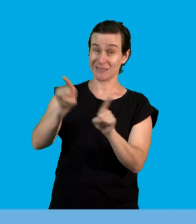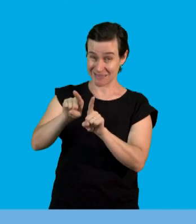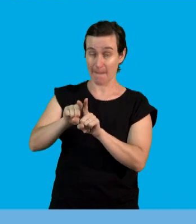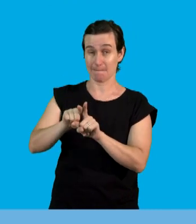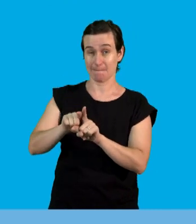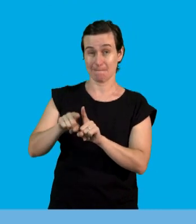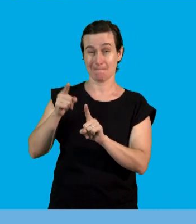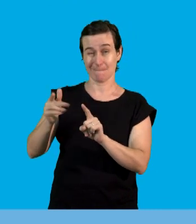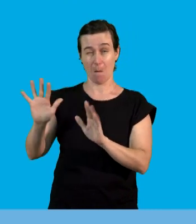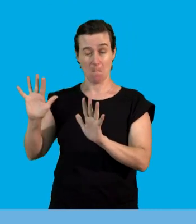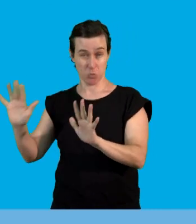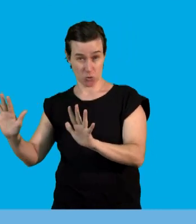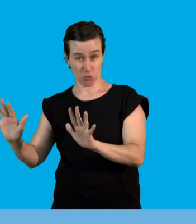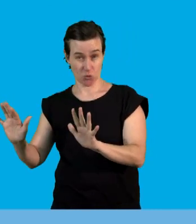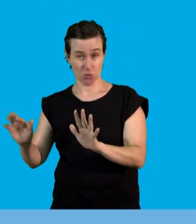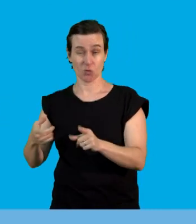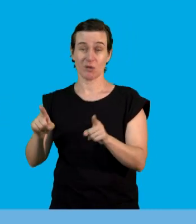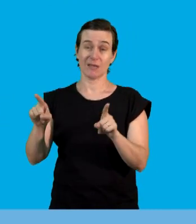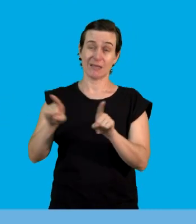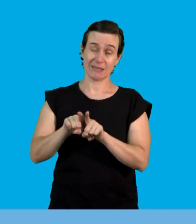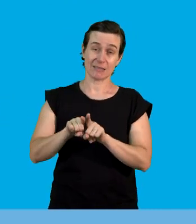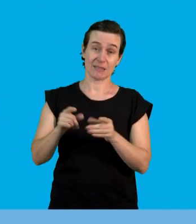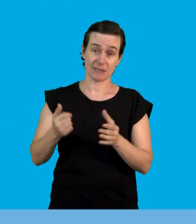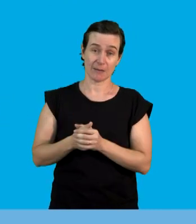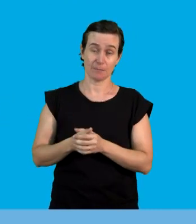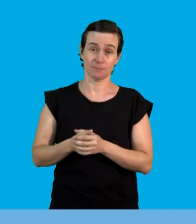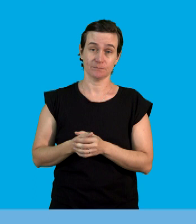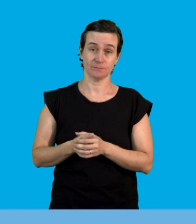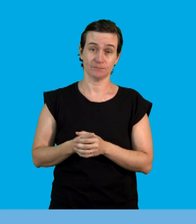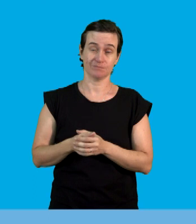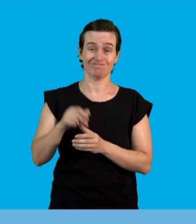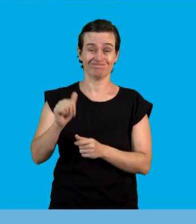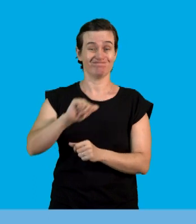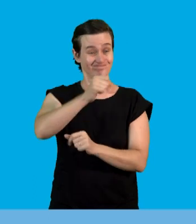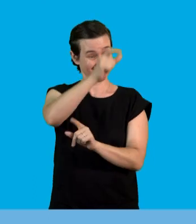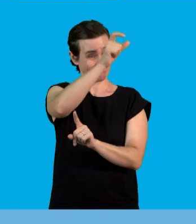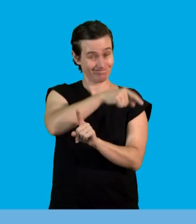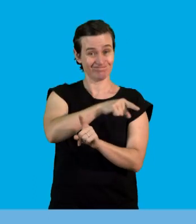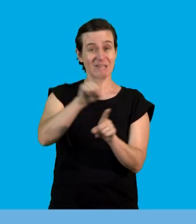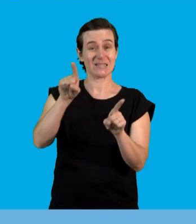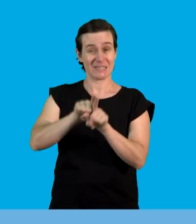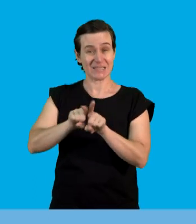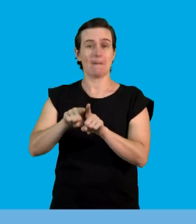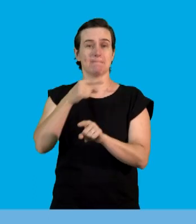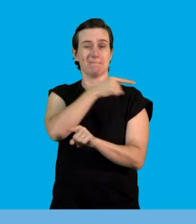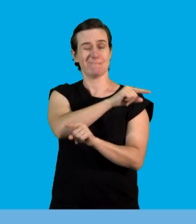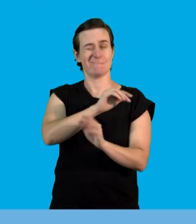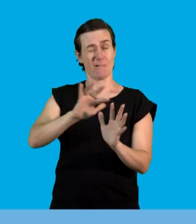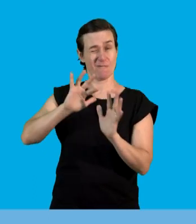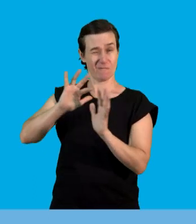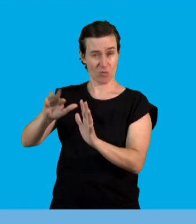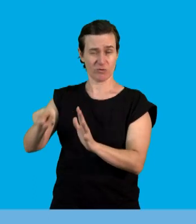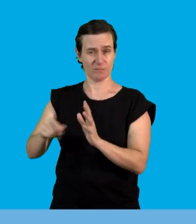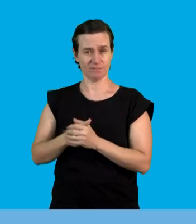the wall, and then also turn and apply a 5 Newton force onto a block of